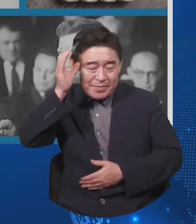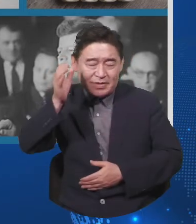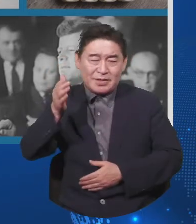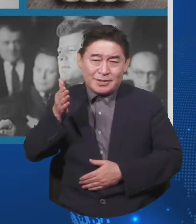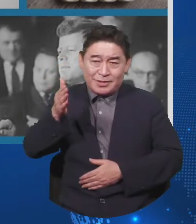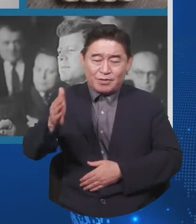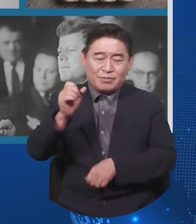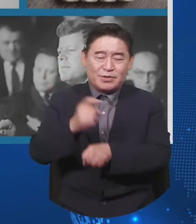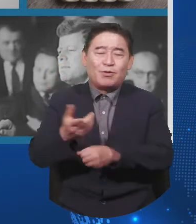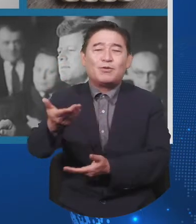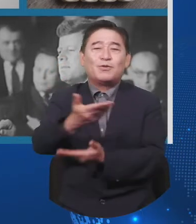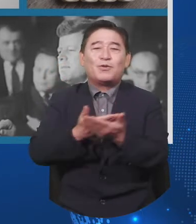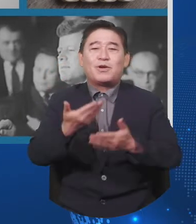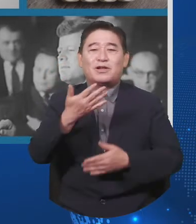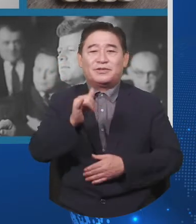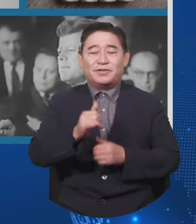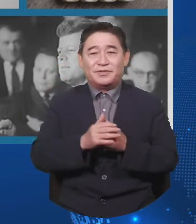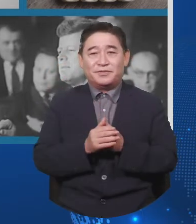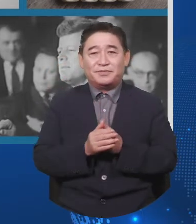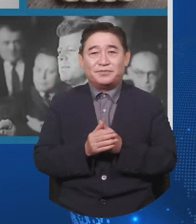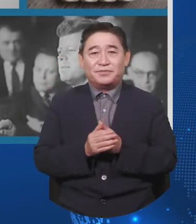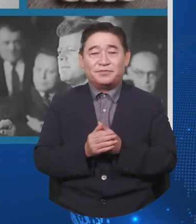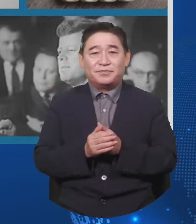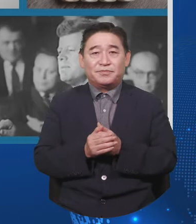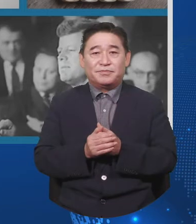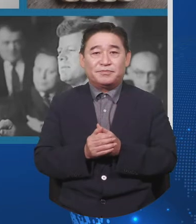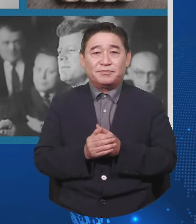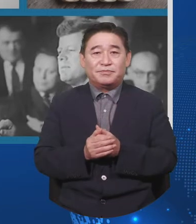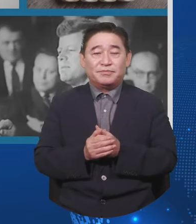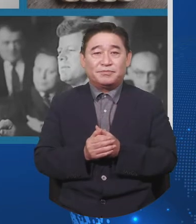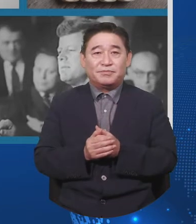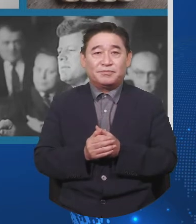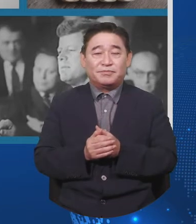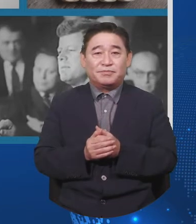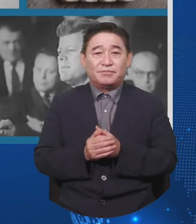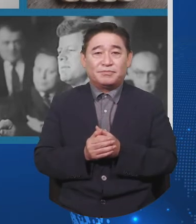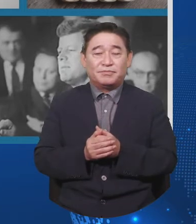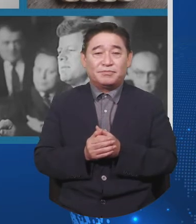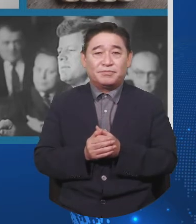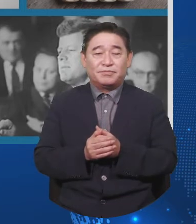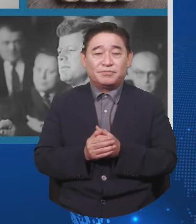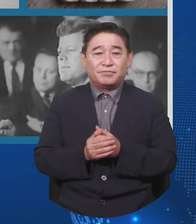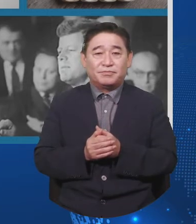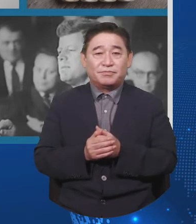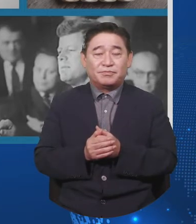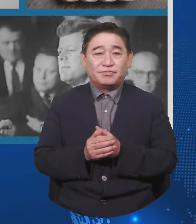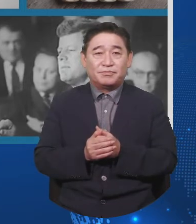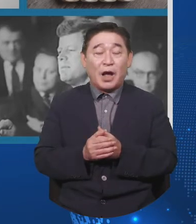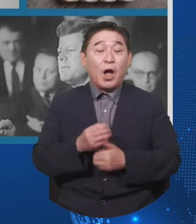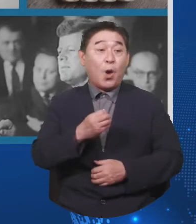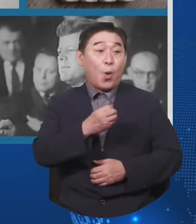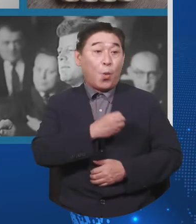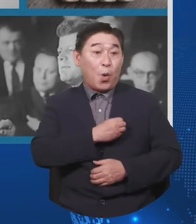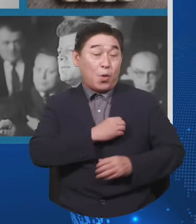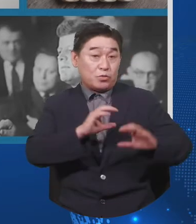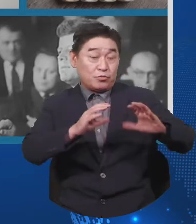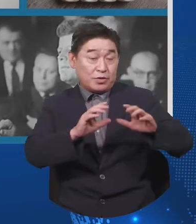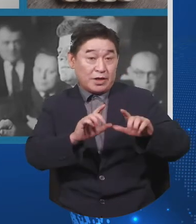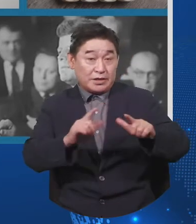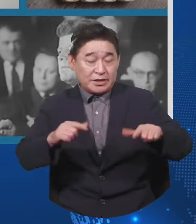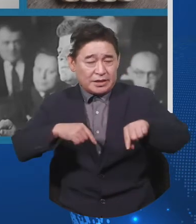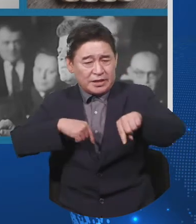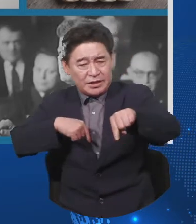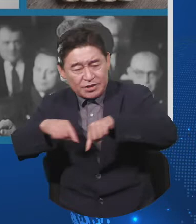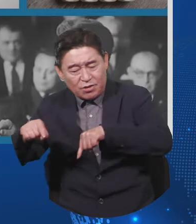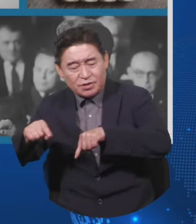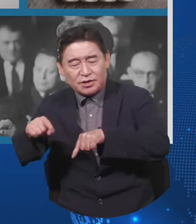We therefore provide a space where our members can address policy issues and problems,